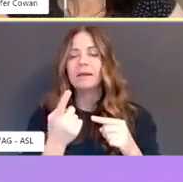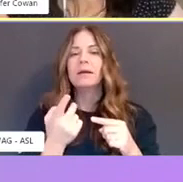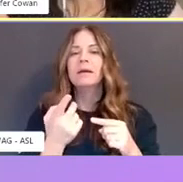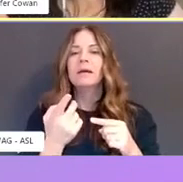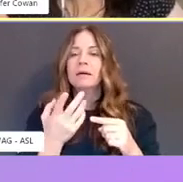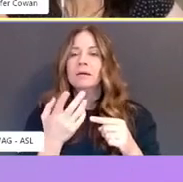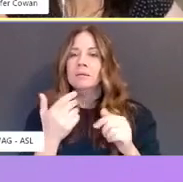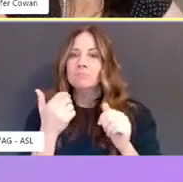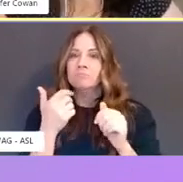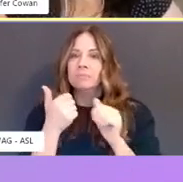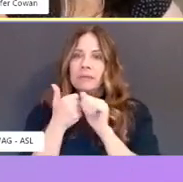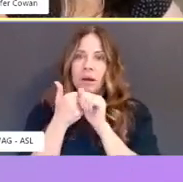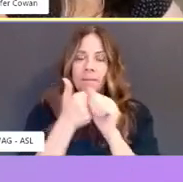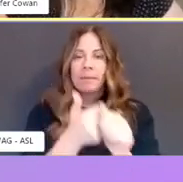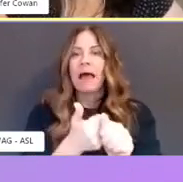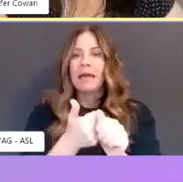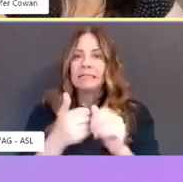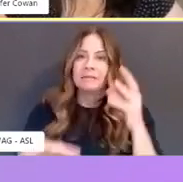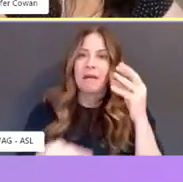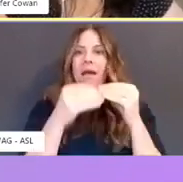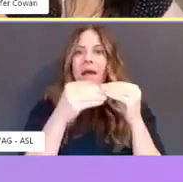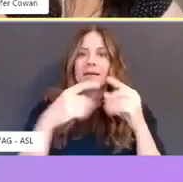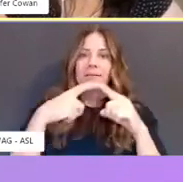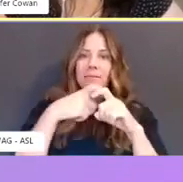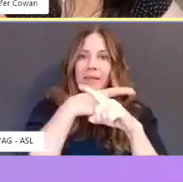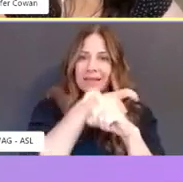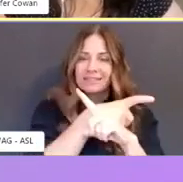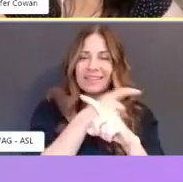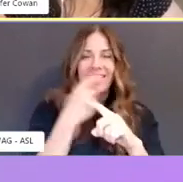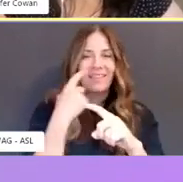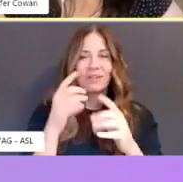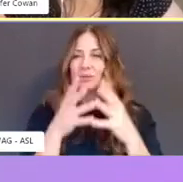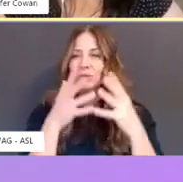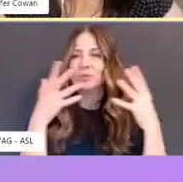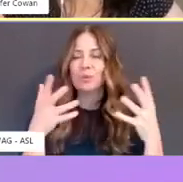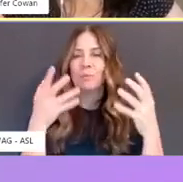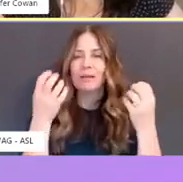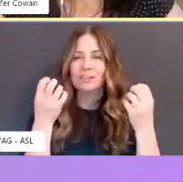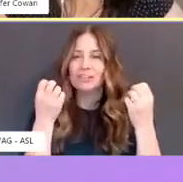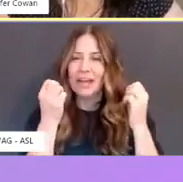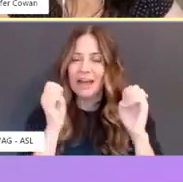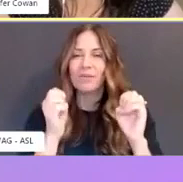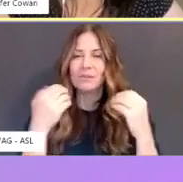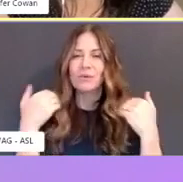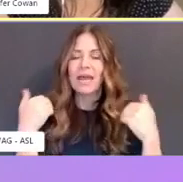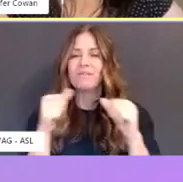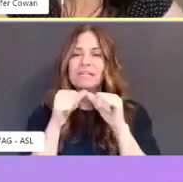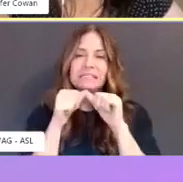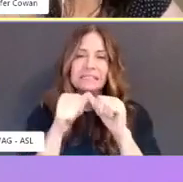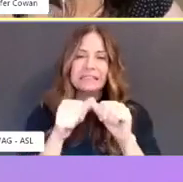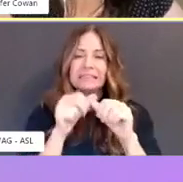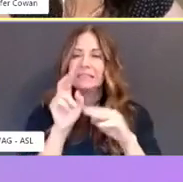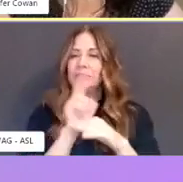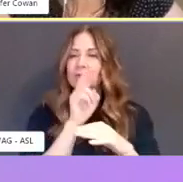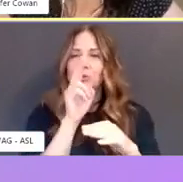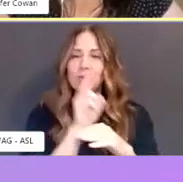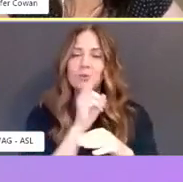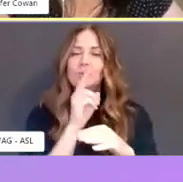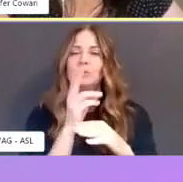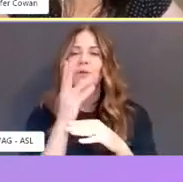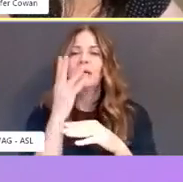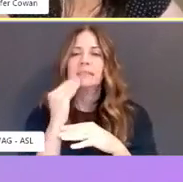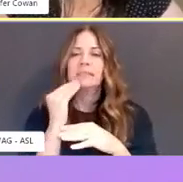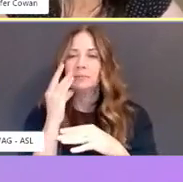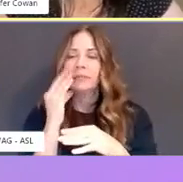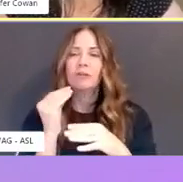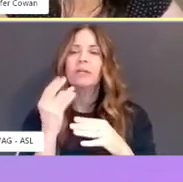adds complexity, we're actually saying that it's too much effort to ensure a consistent user experience across our sites,